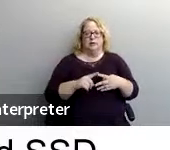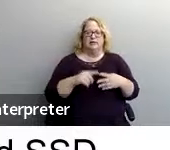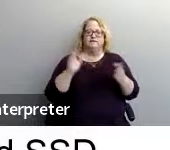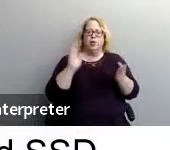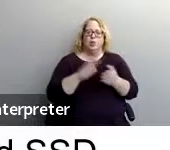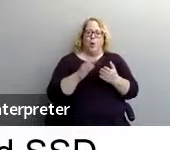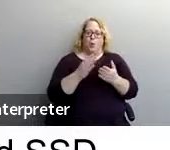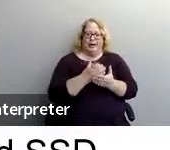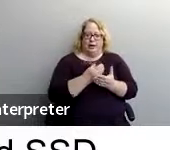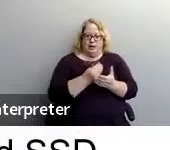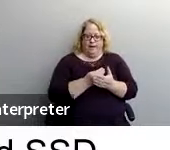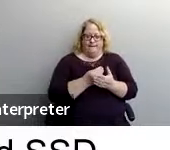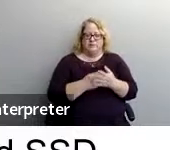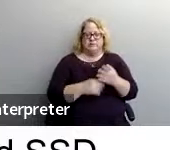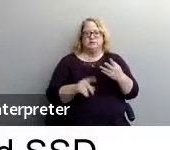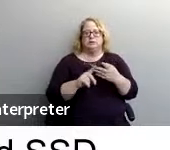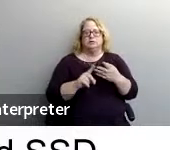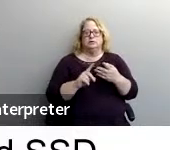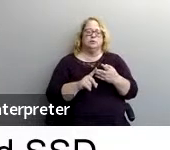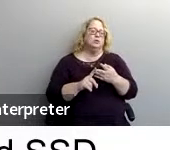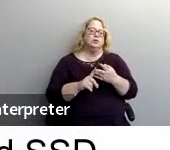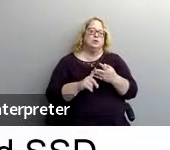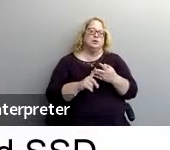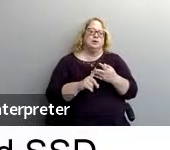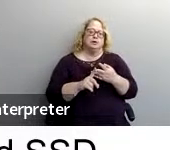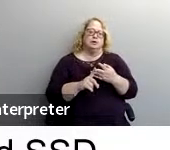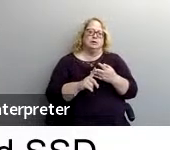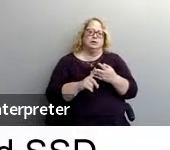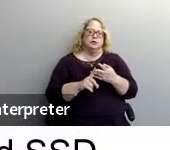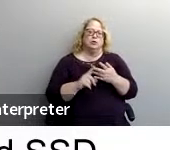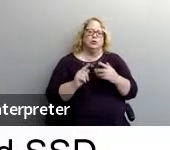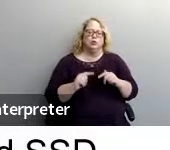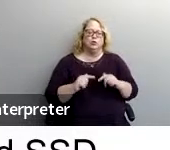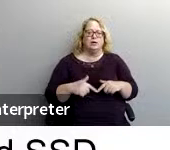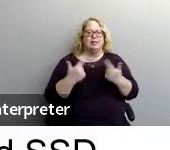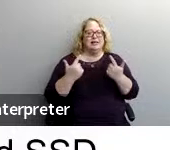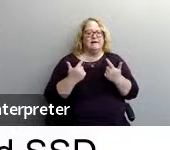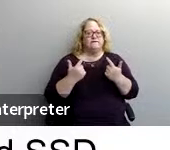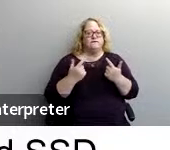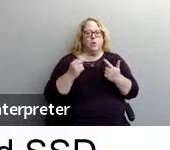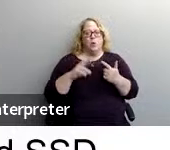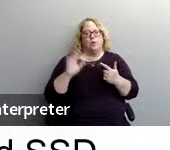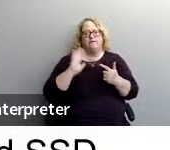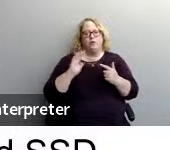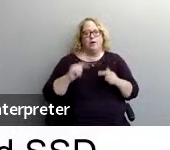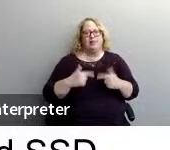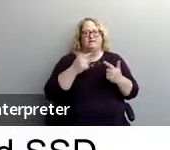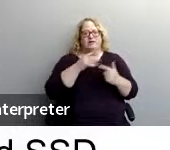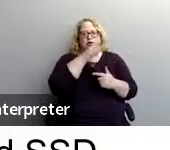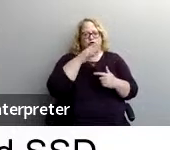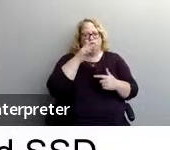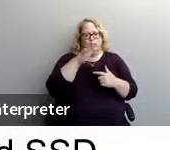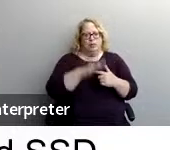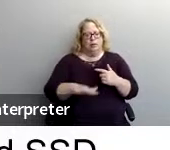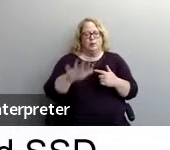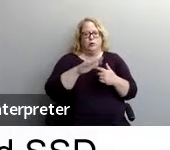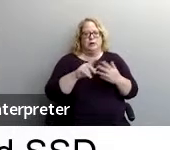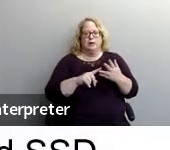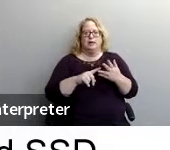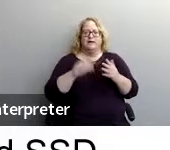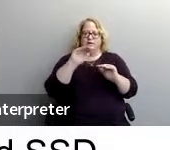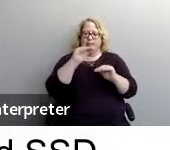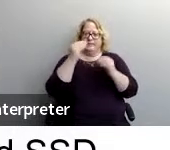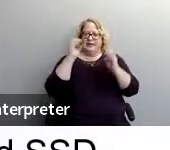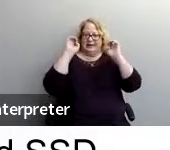have low incomes, those who are particularly live or have lived in a rural community, those who have